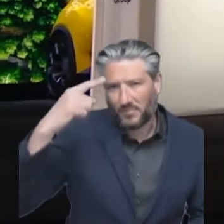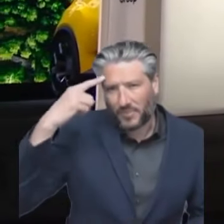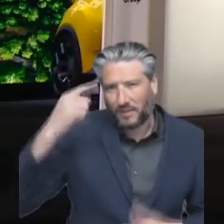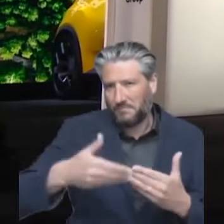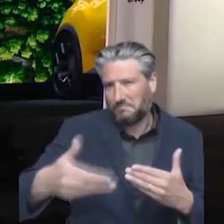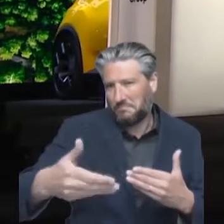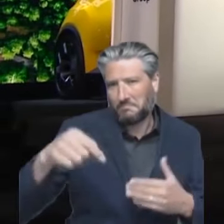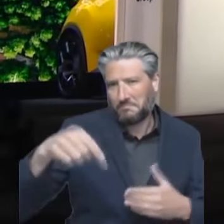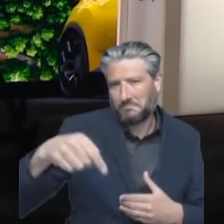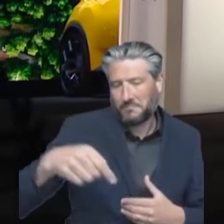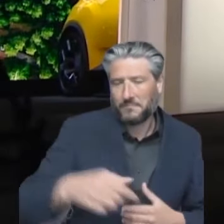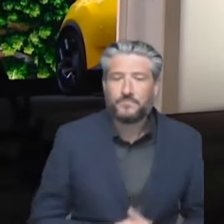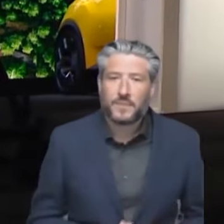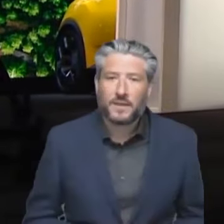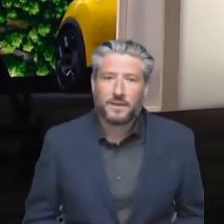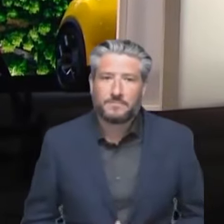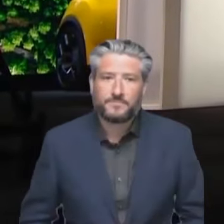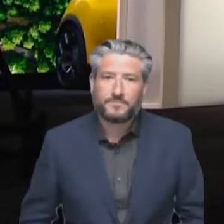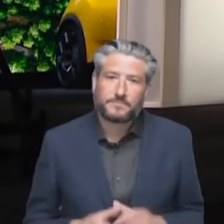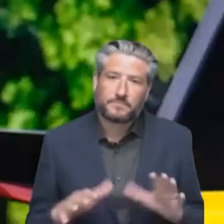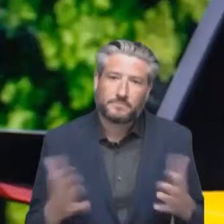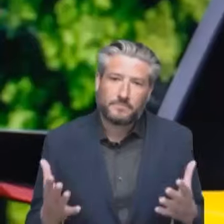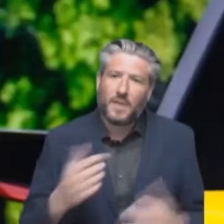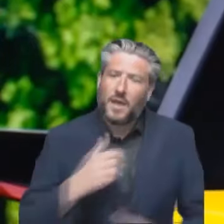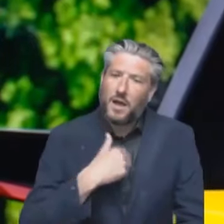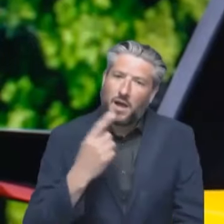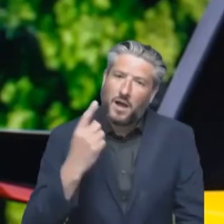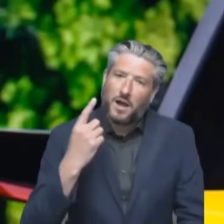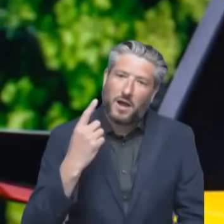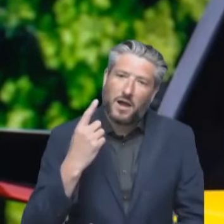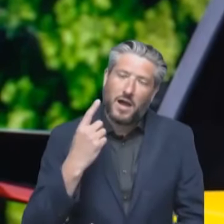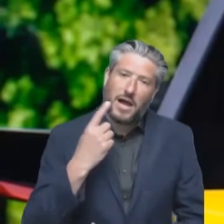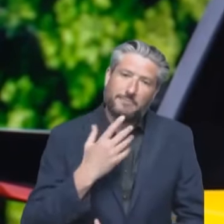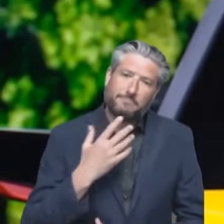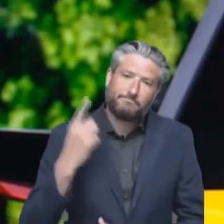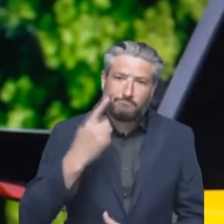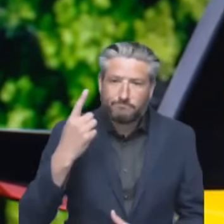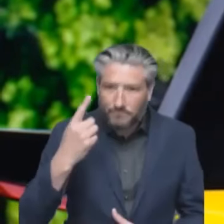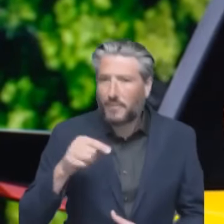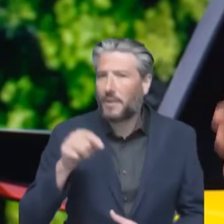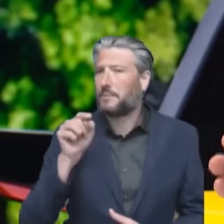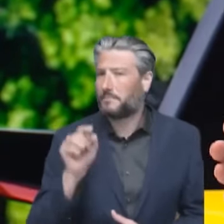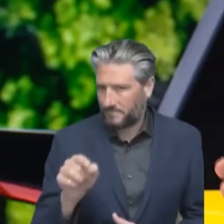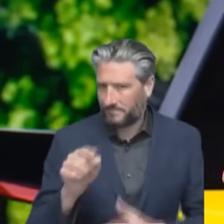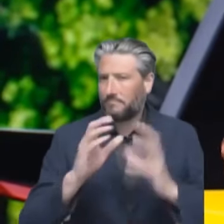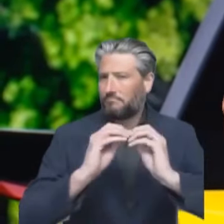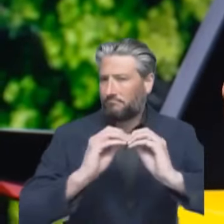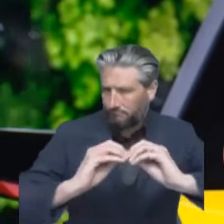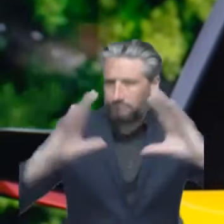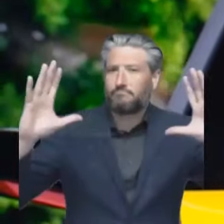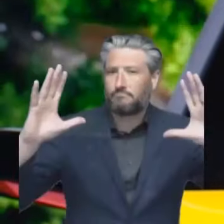onwards. But I think that might be the horizon you were talking about. But, you know, if we